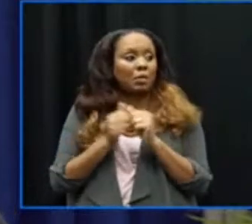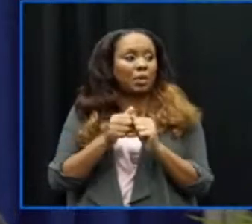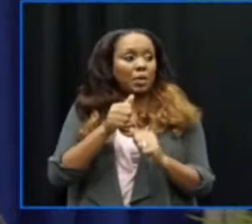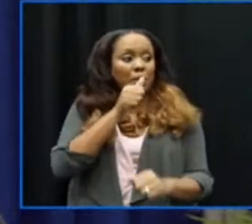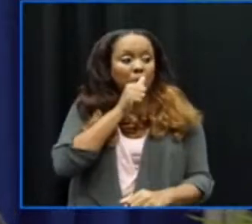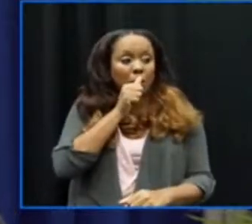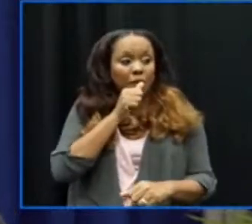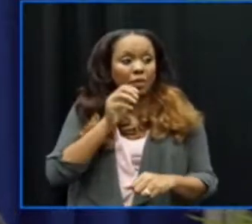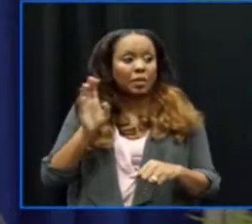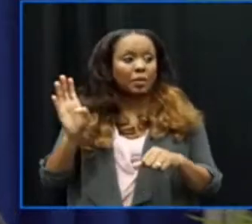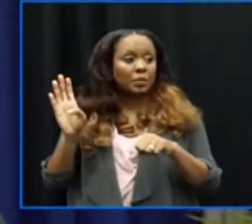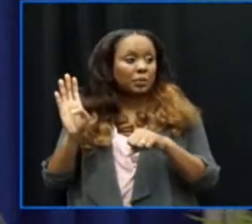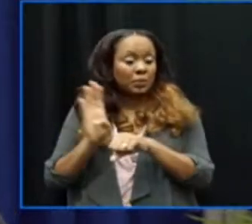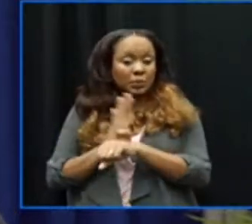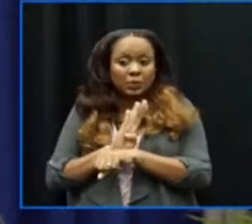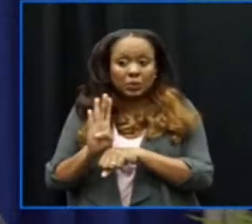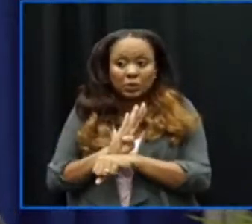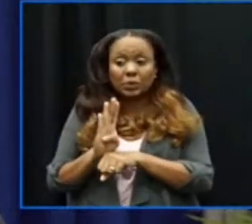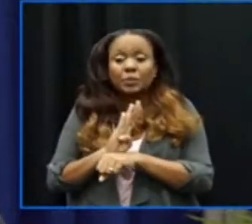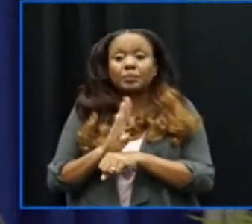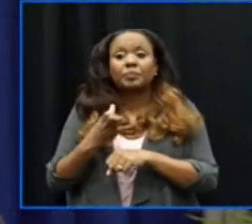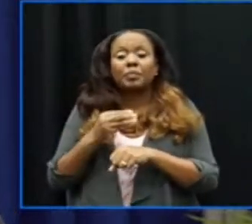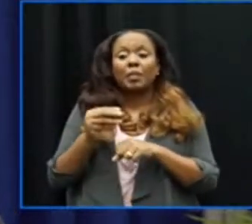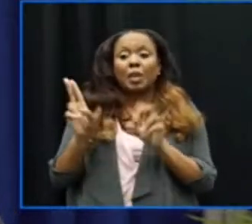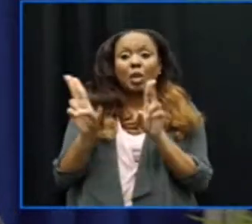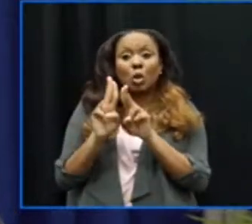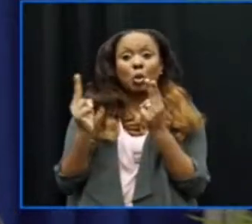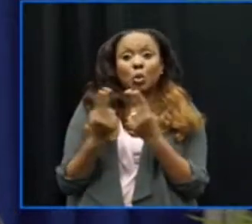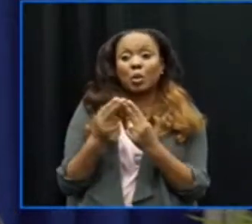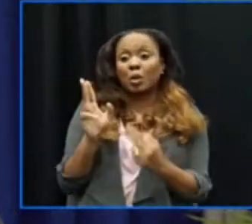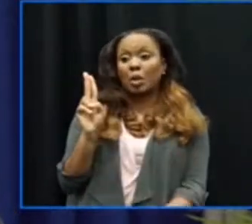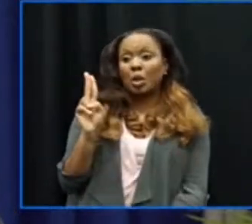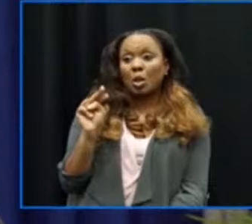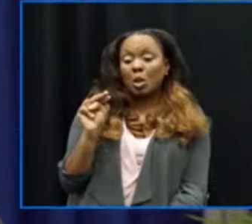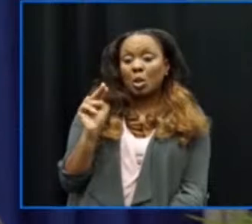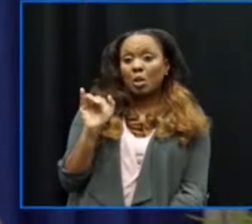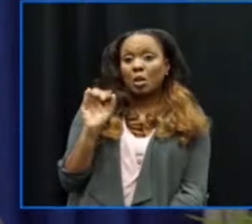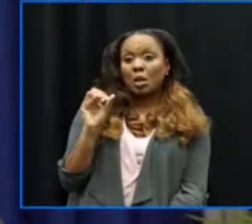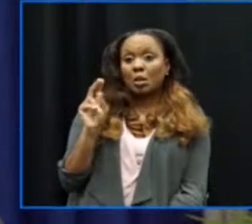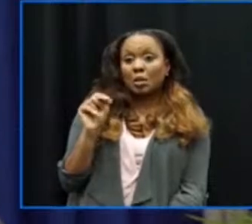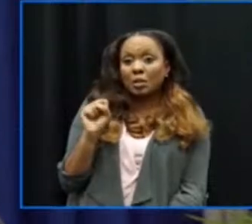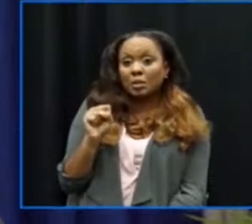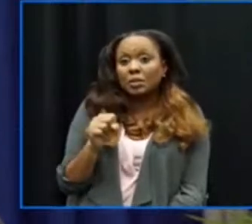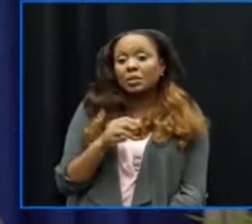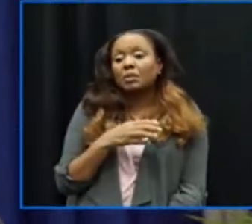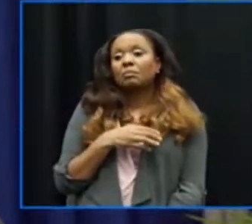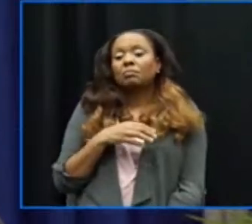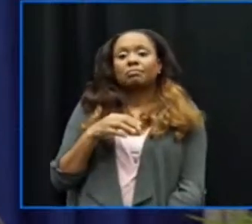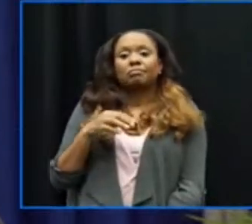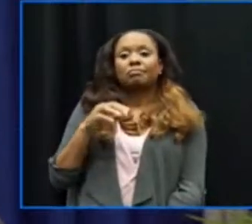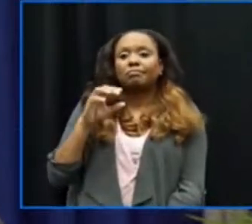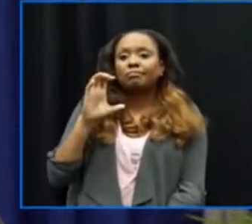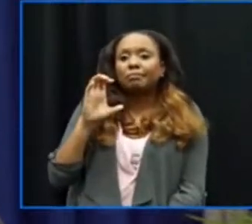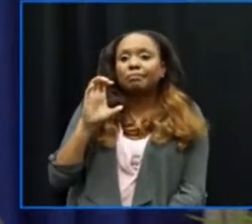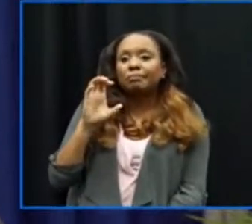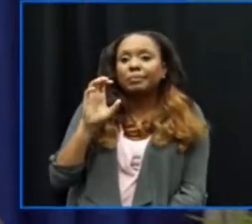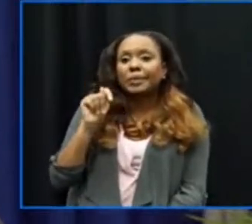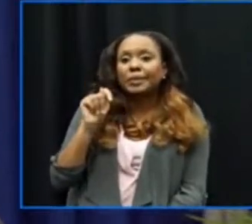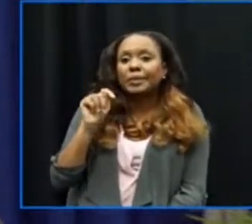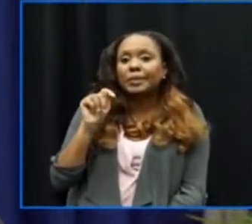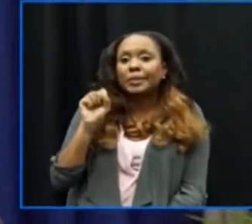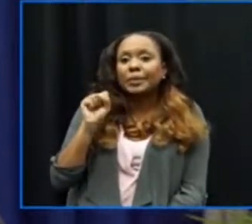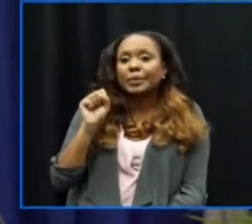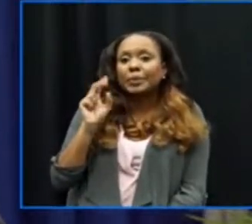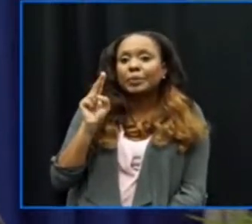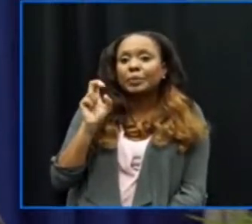sector, the trades union, Barbados Workers Union, C2SAB, NUPW, and Unity. We've met